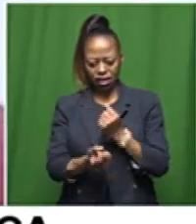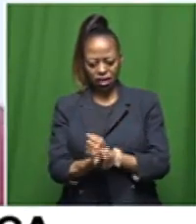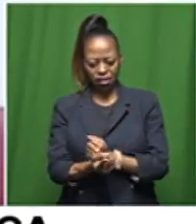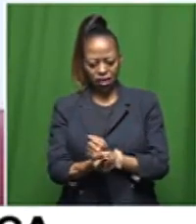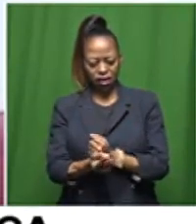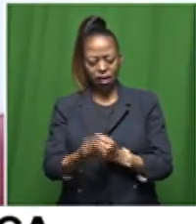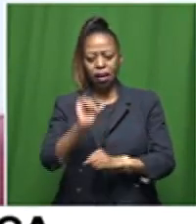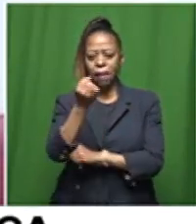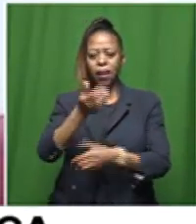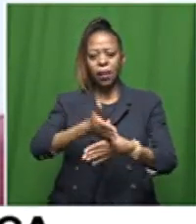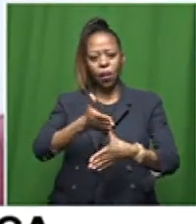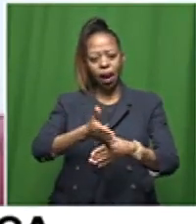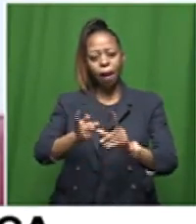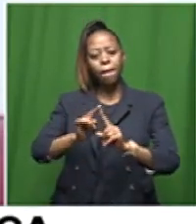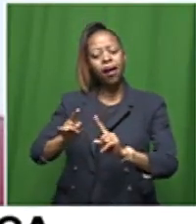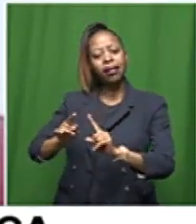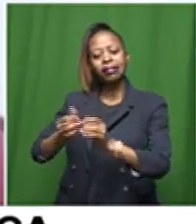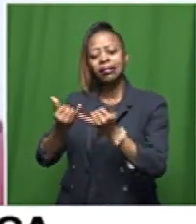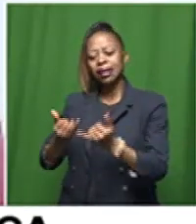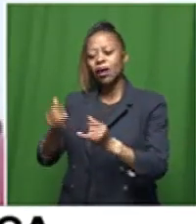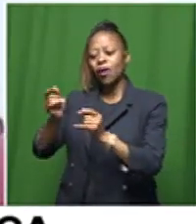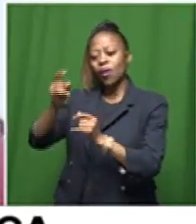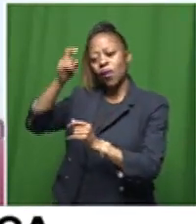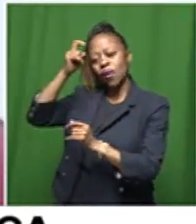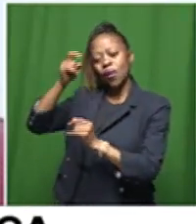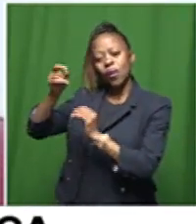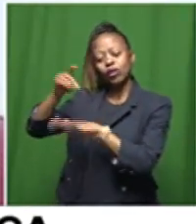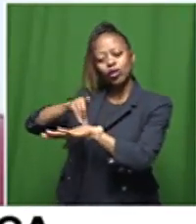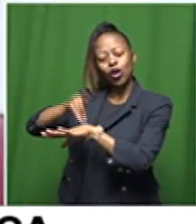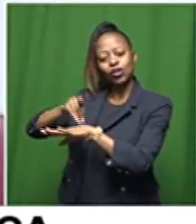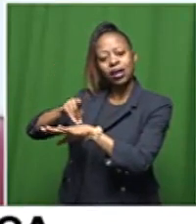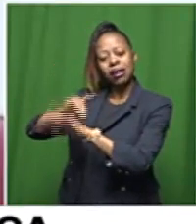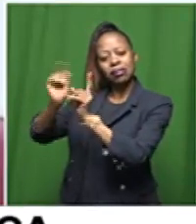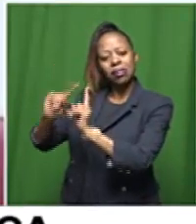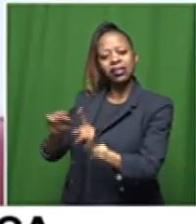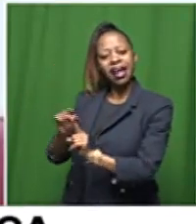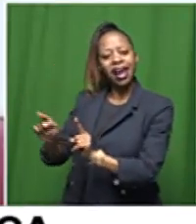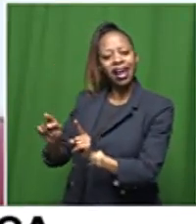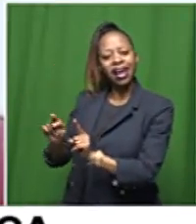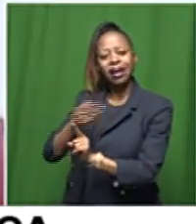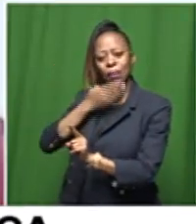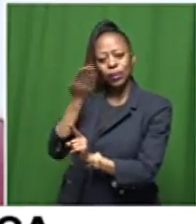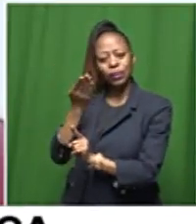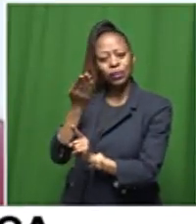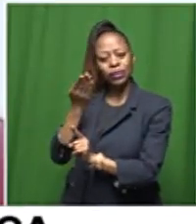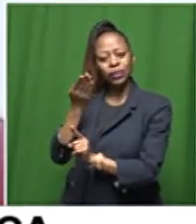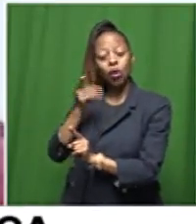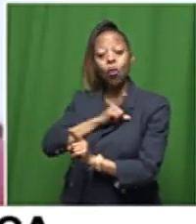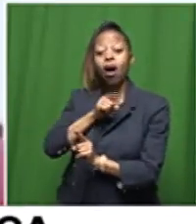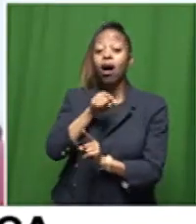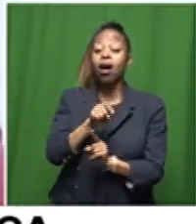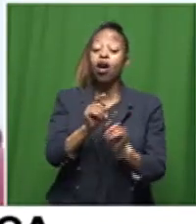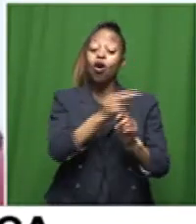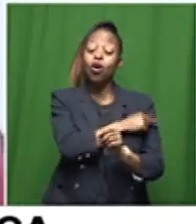is working, but now they're having a problem with the specialist. They say the specialist is not supposed to come because they don't have specialists in